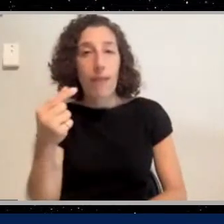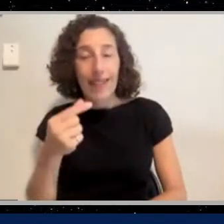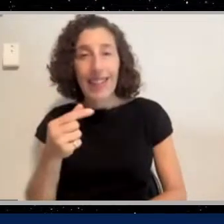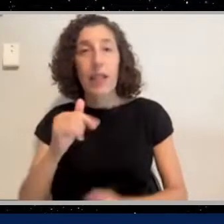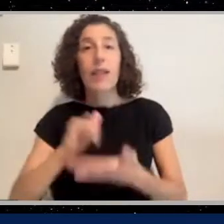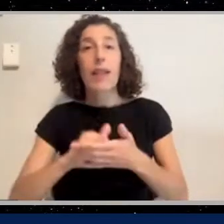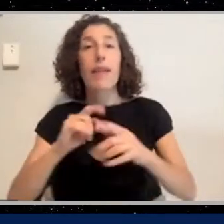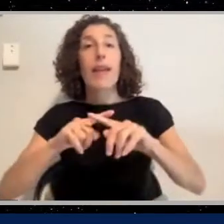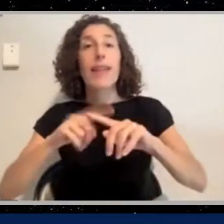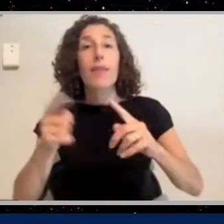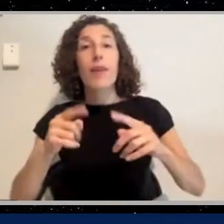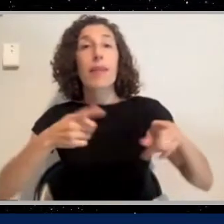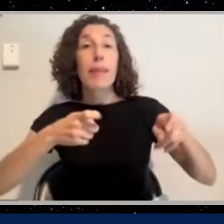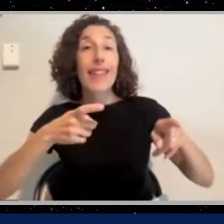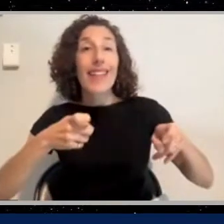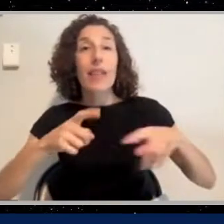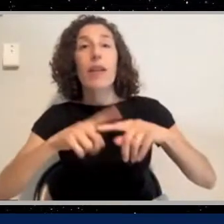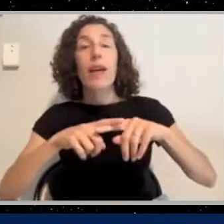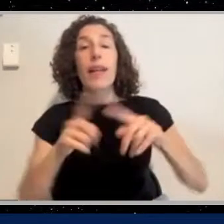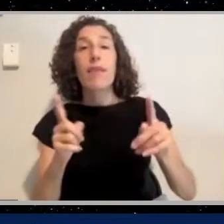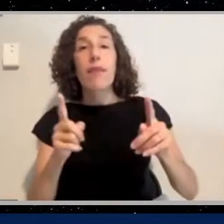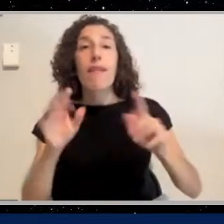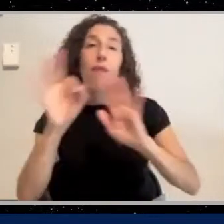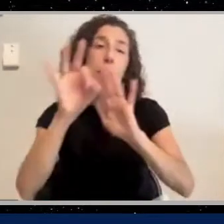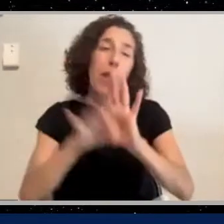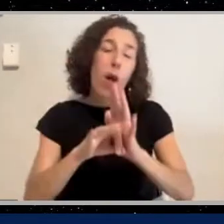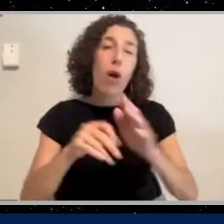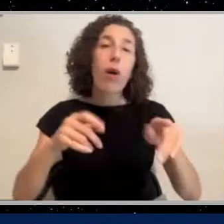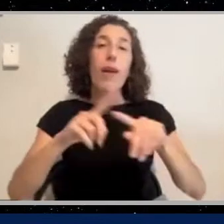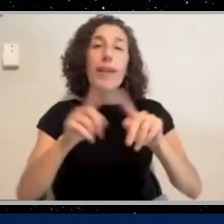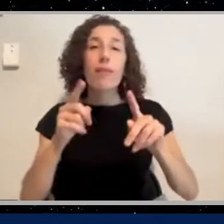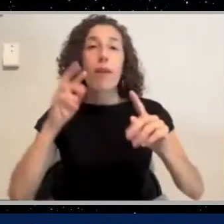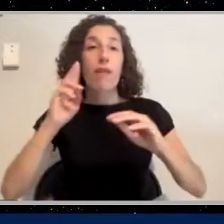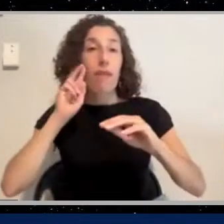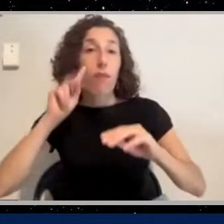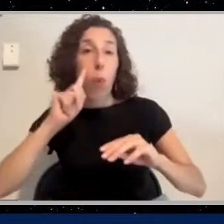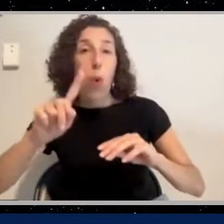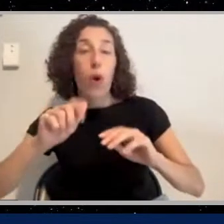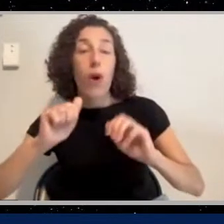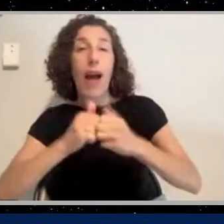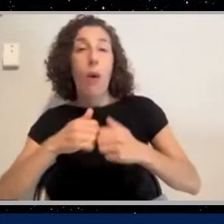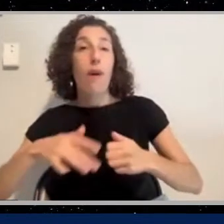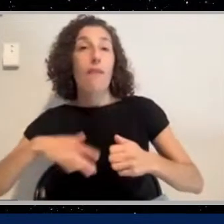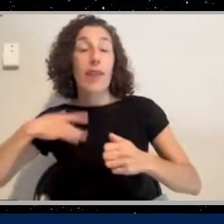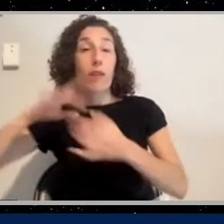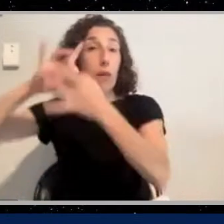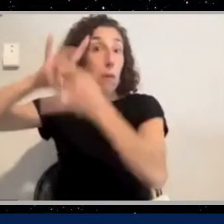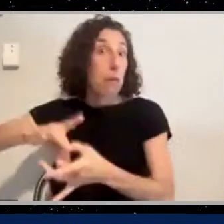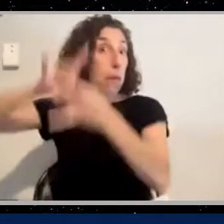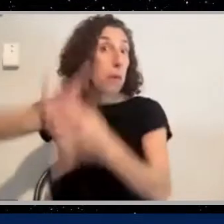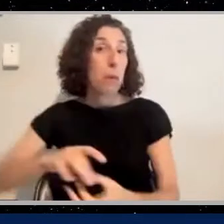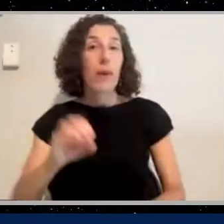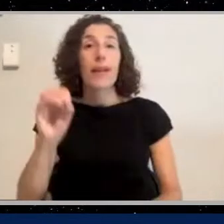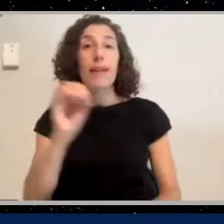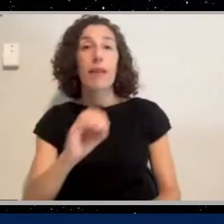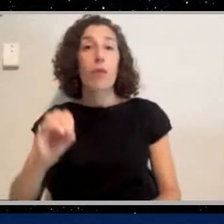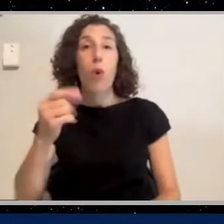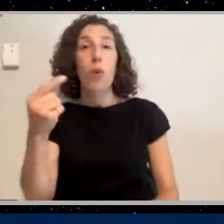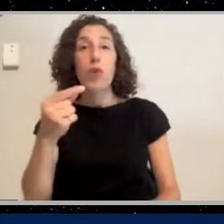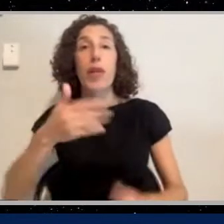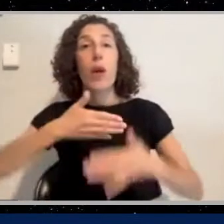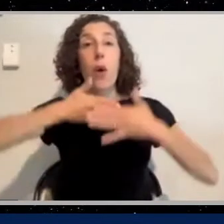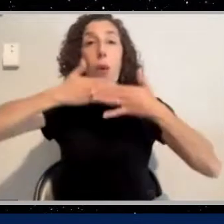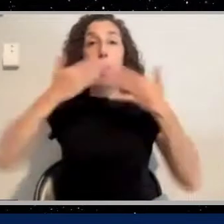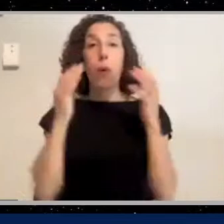was probably one of the more unique ones. As great as the 0G was, there was something spectacular about this 1/6 G,